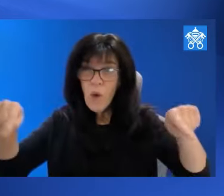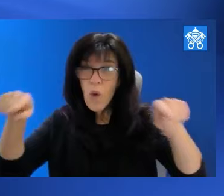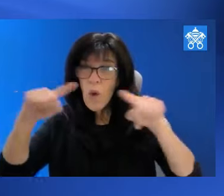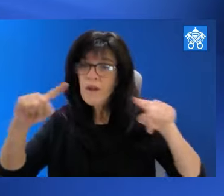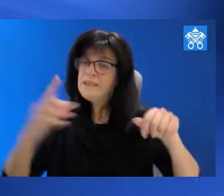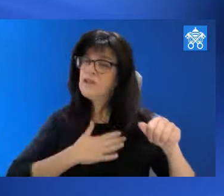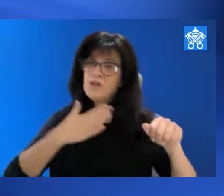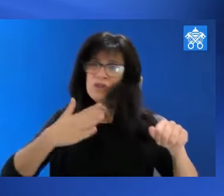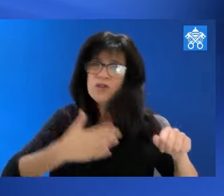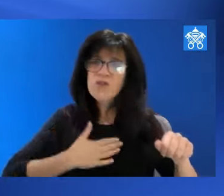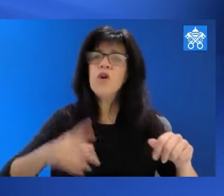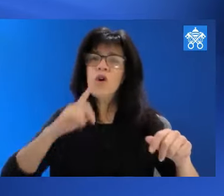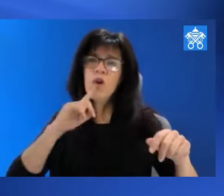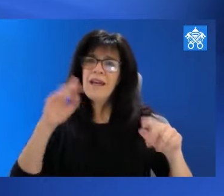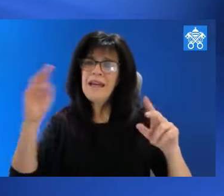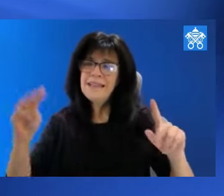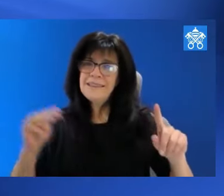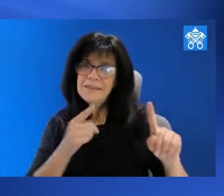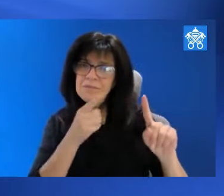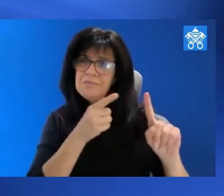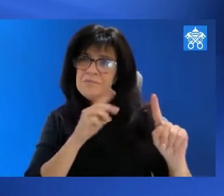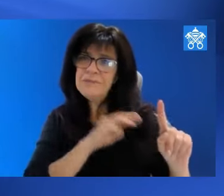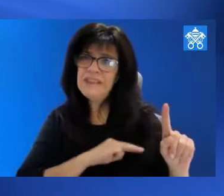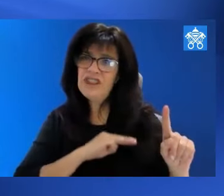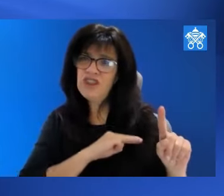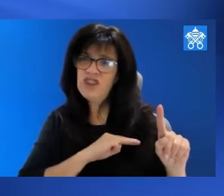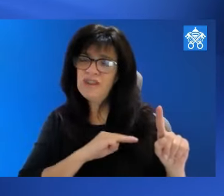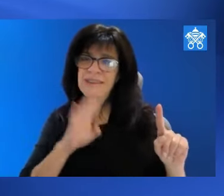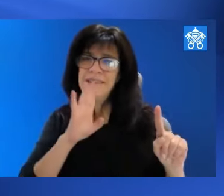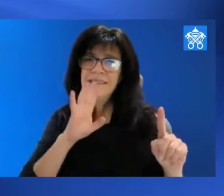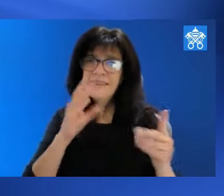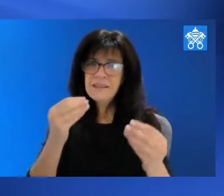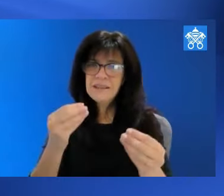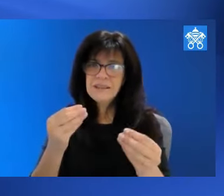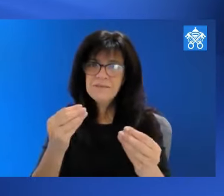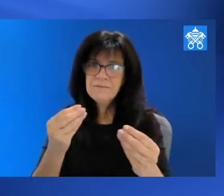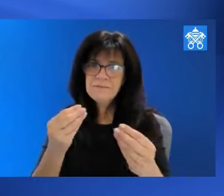food, the meaning of his existence among us.